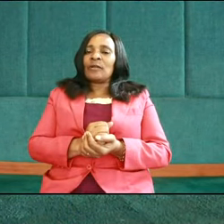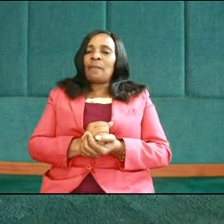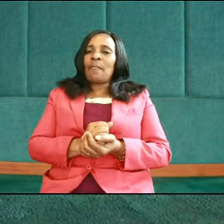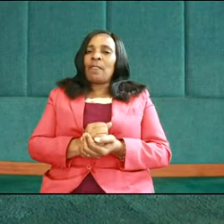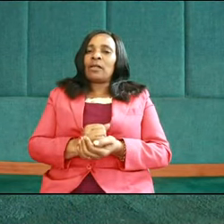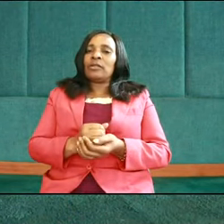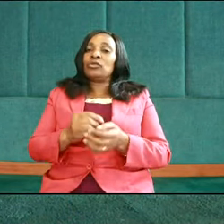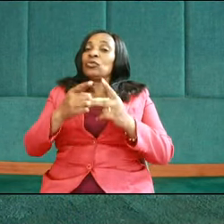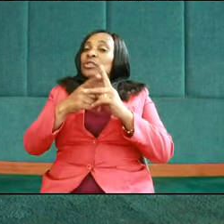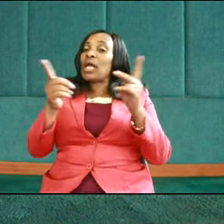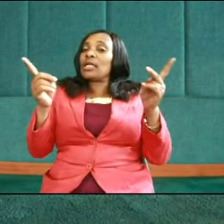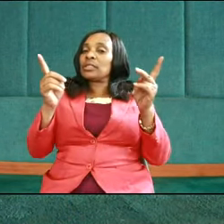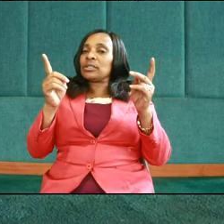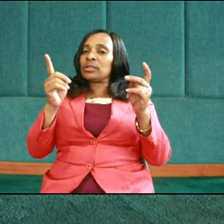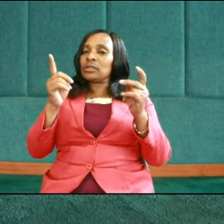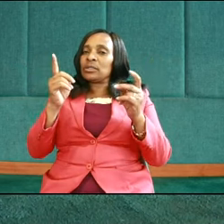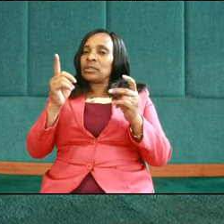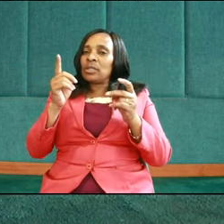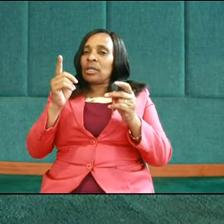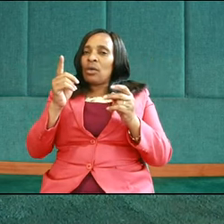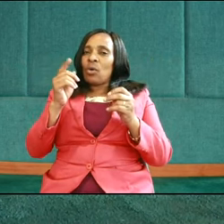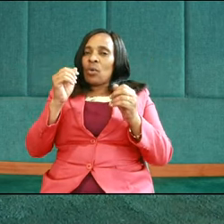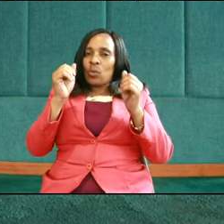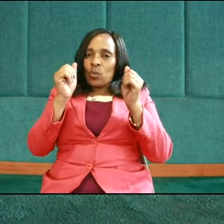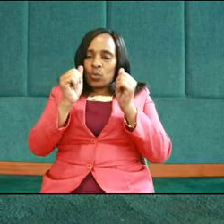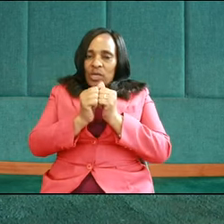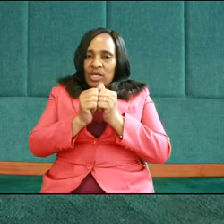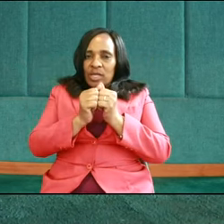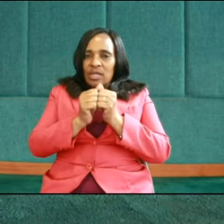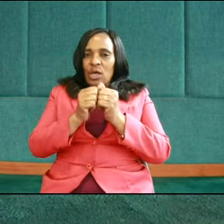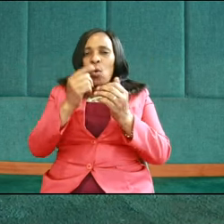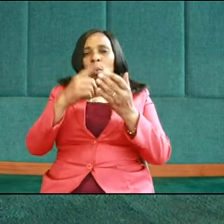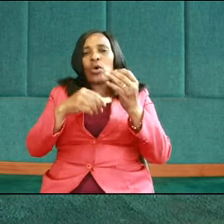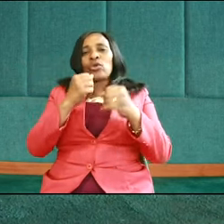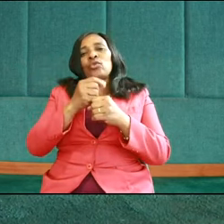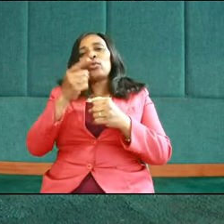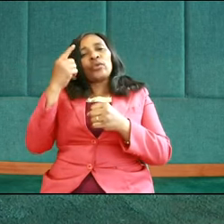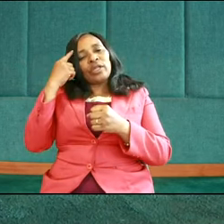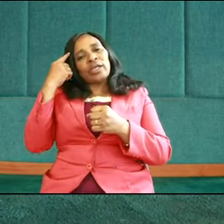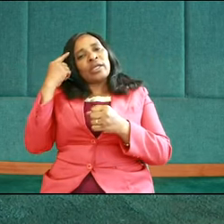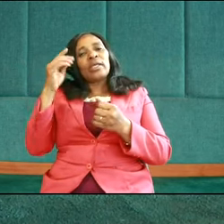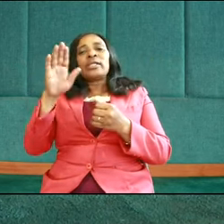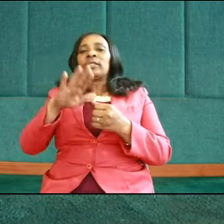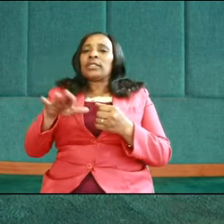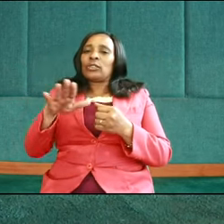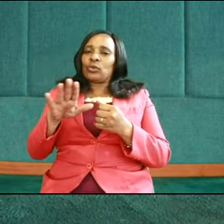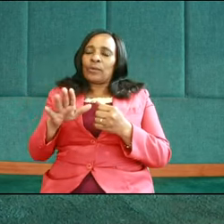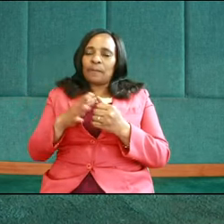To begin, we'll start off with the "What do you think?" section.